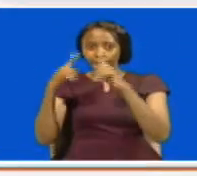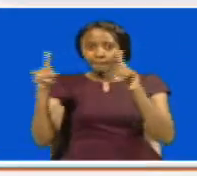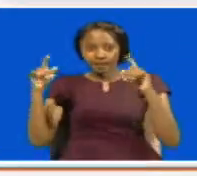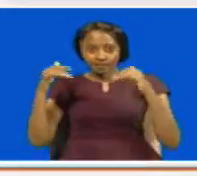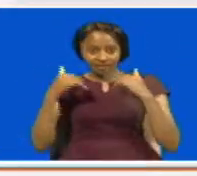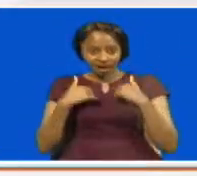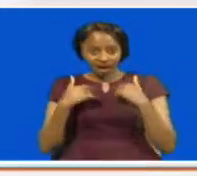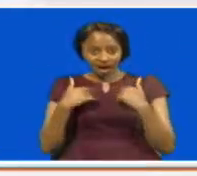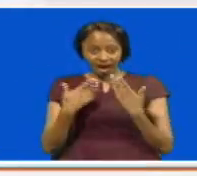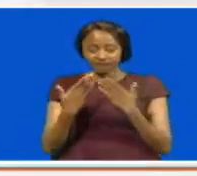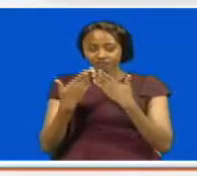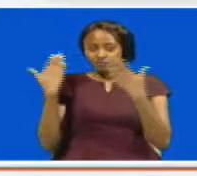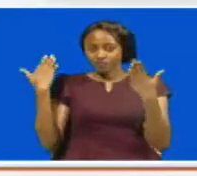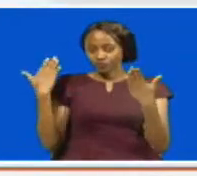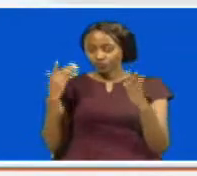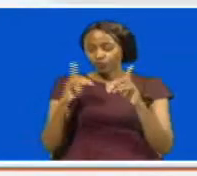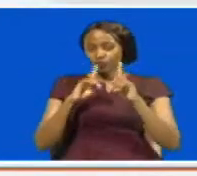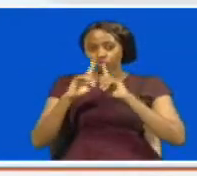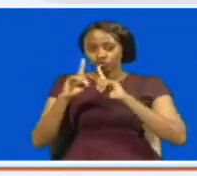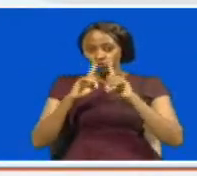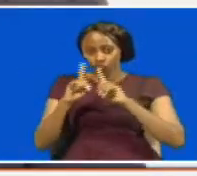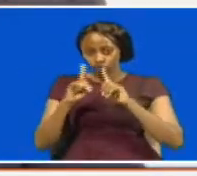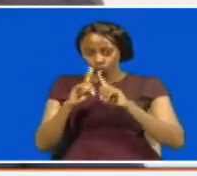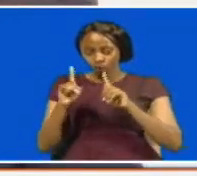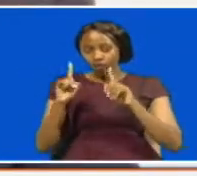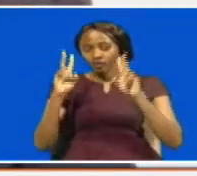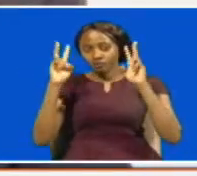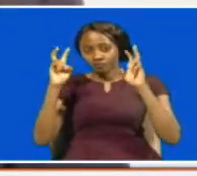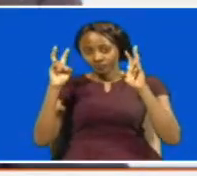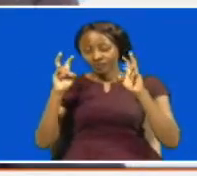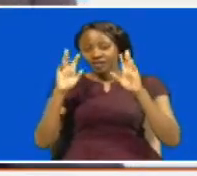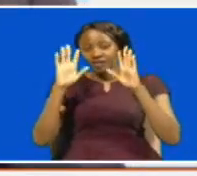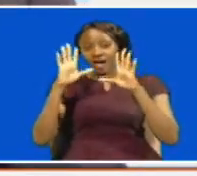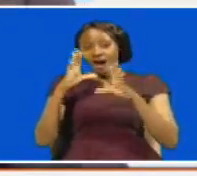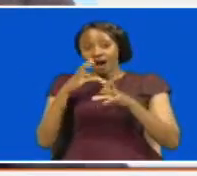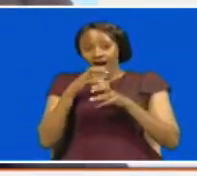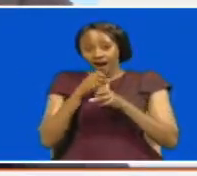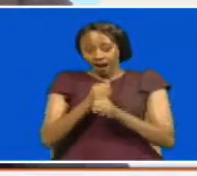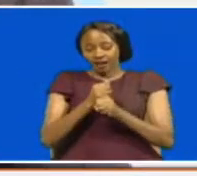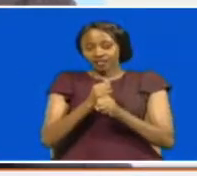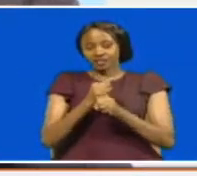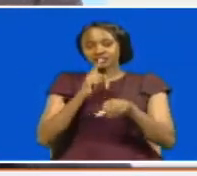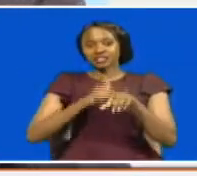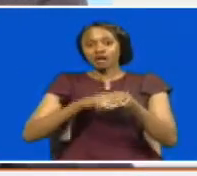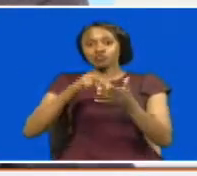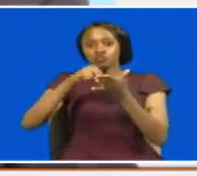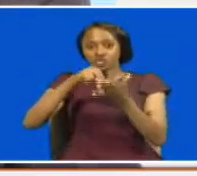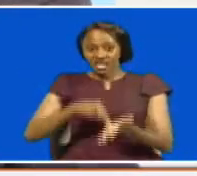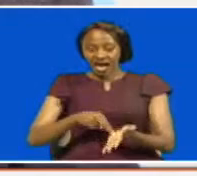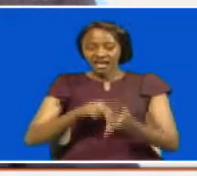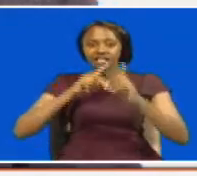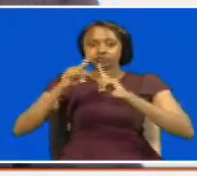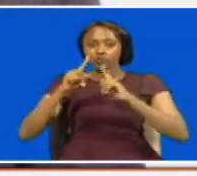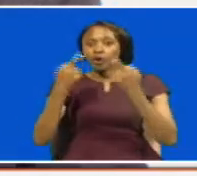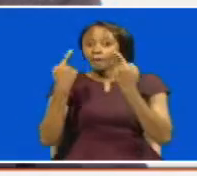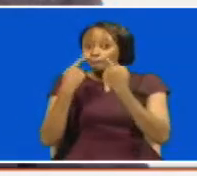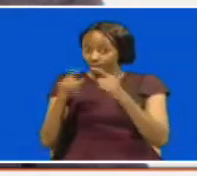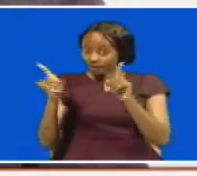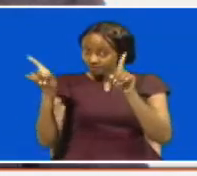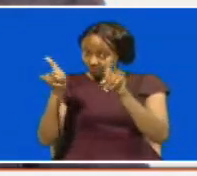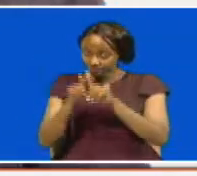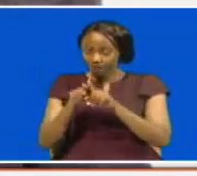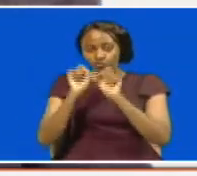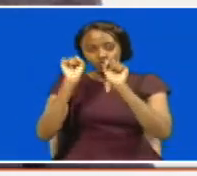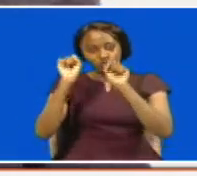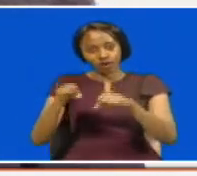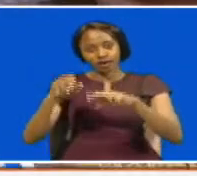said, courage is what it takes to stand up and speak, but it is also what it takes to sit